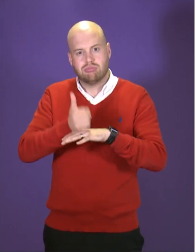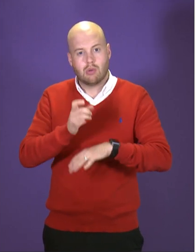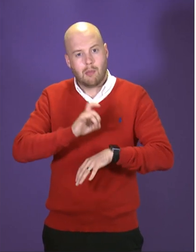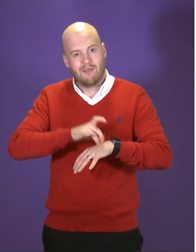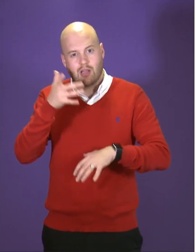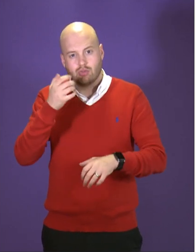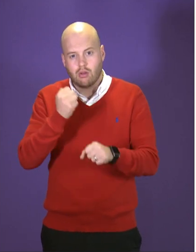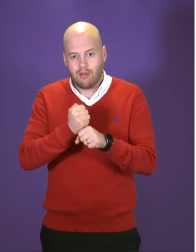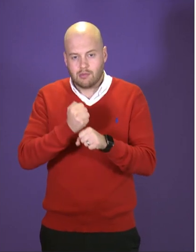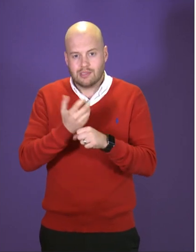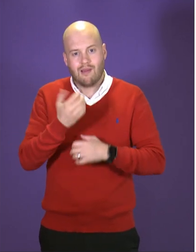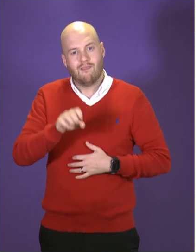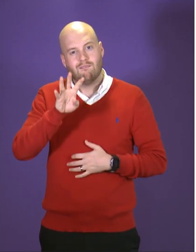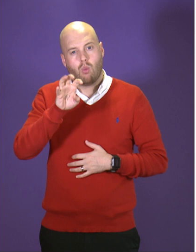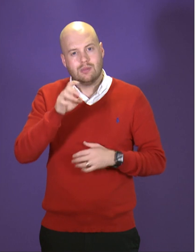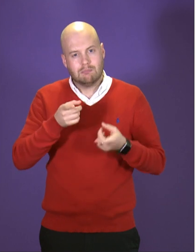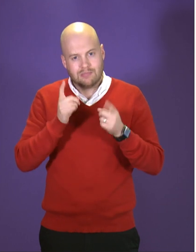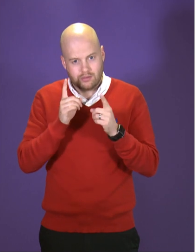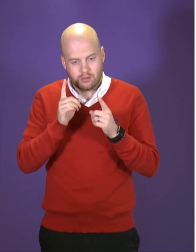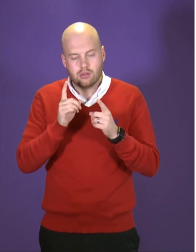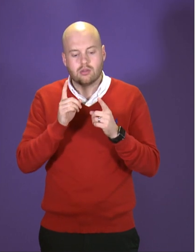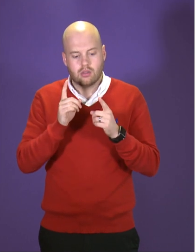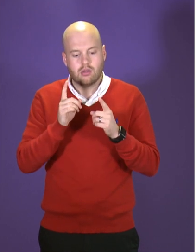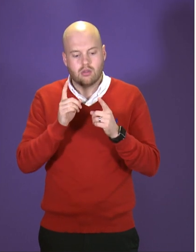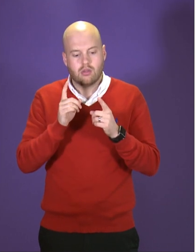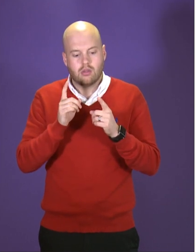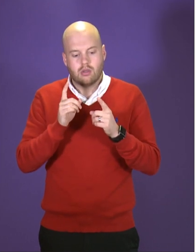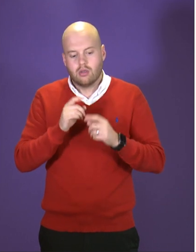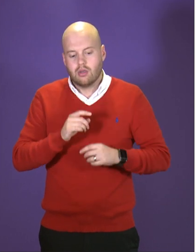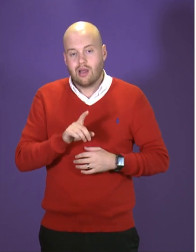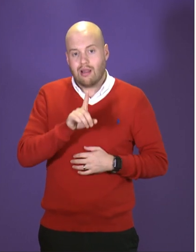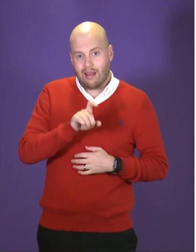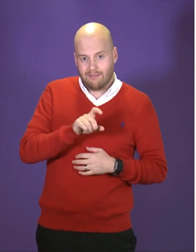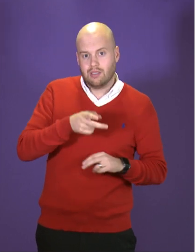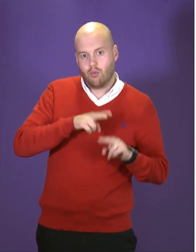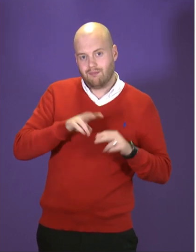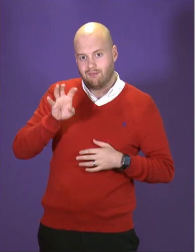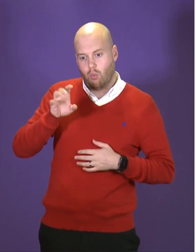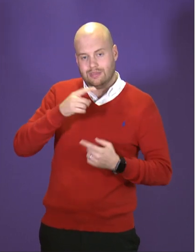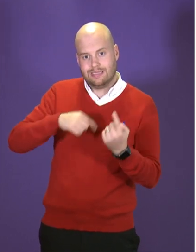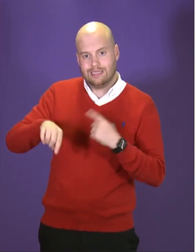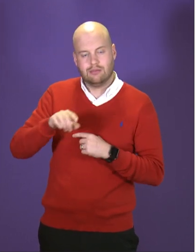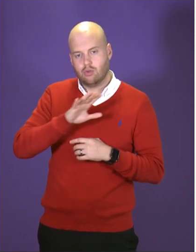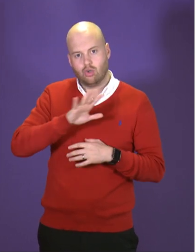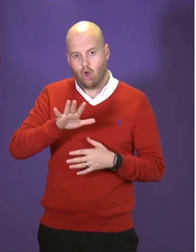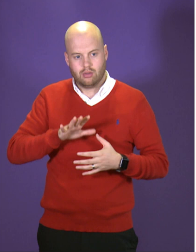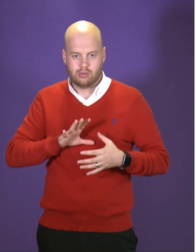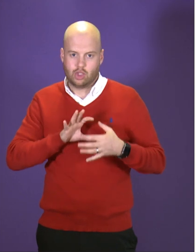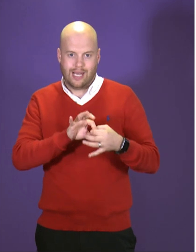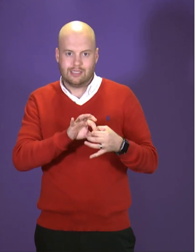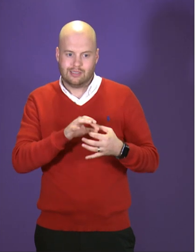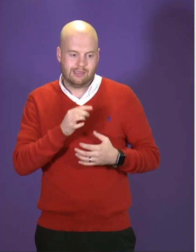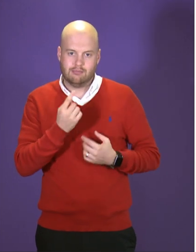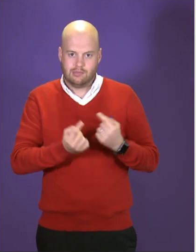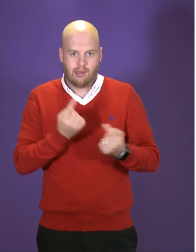14 ministers, and 11 of 14 are not anyhow party connected. They are